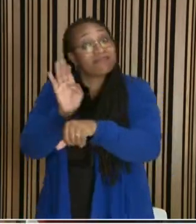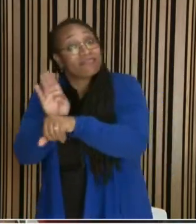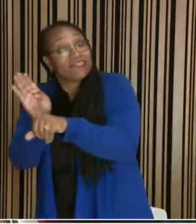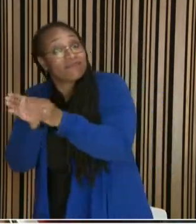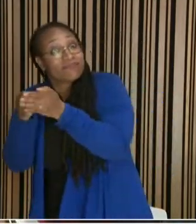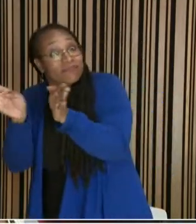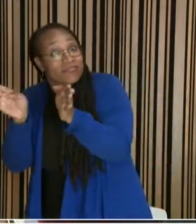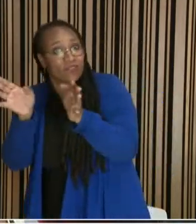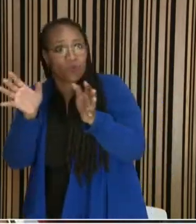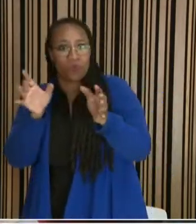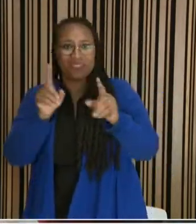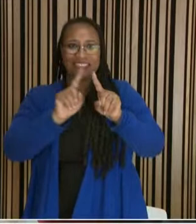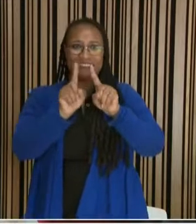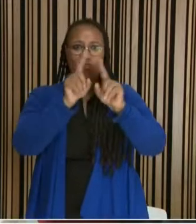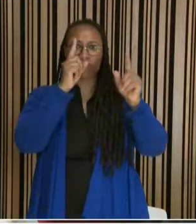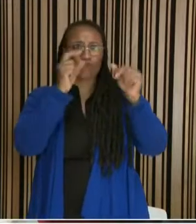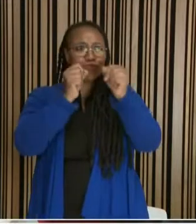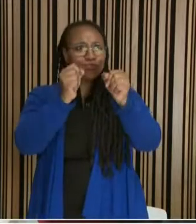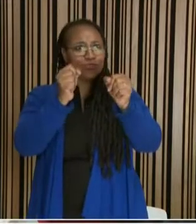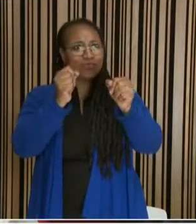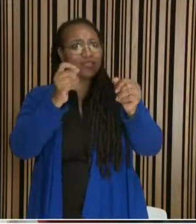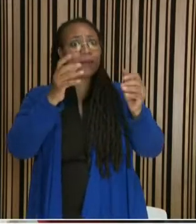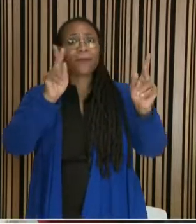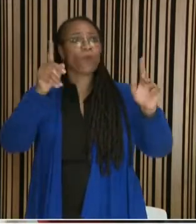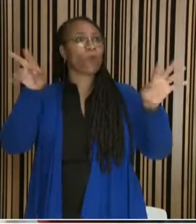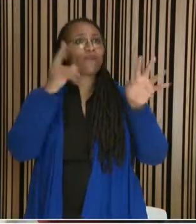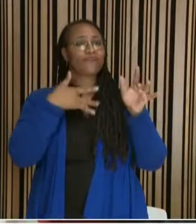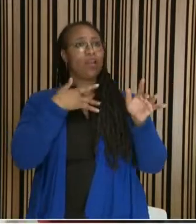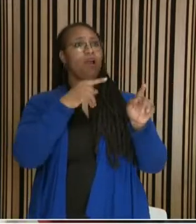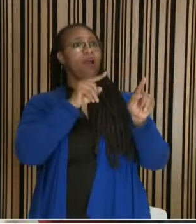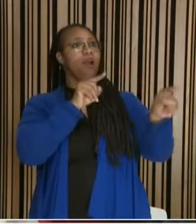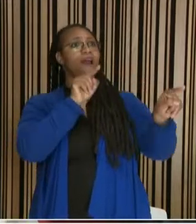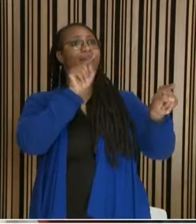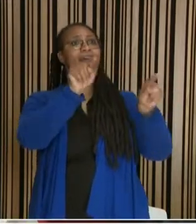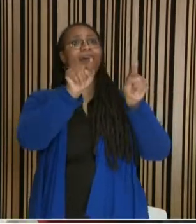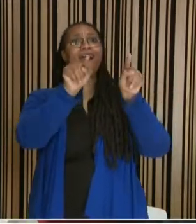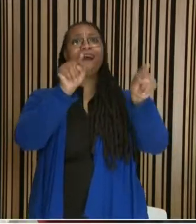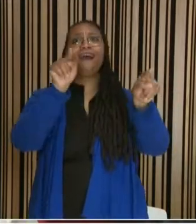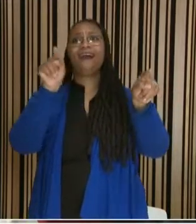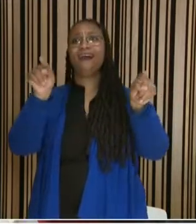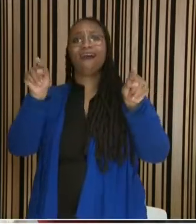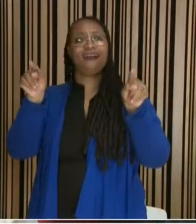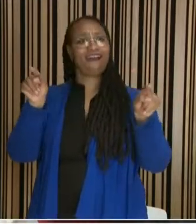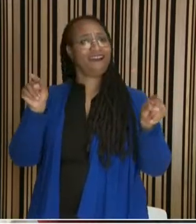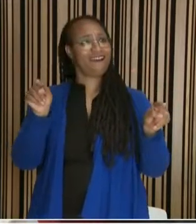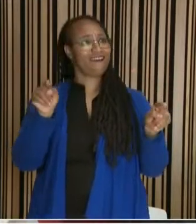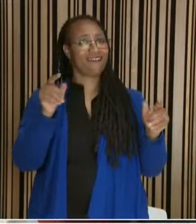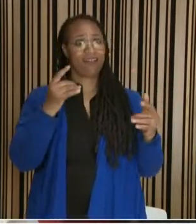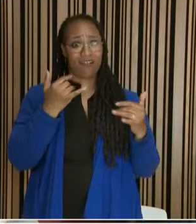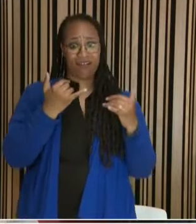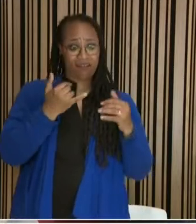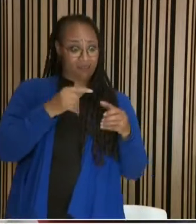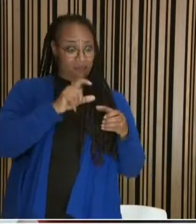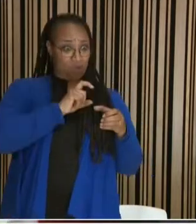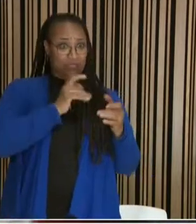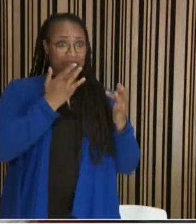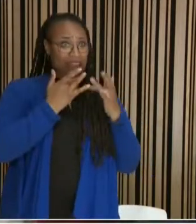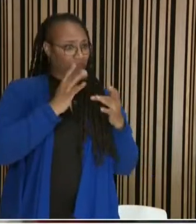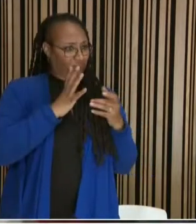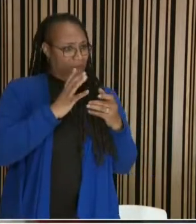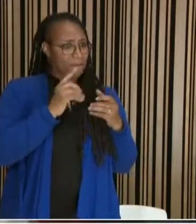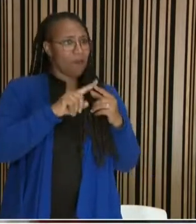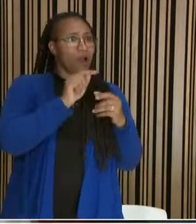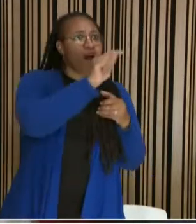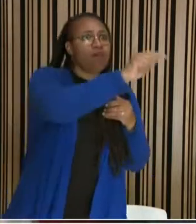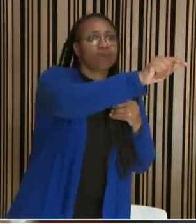visible and present in these communities where we don't have the police officers. Now, to the mayor's point, do we deploy police officers to the downtown